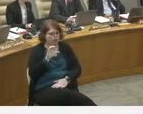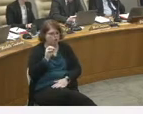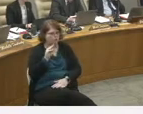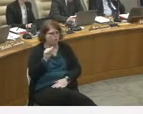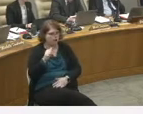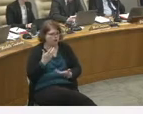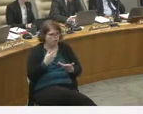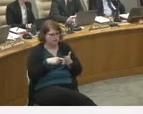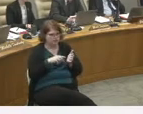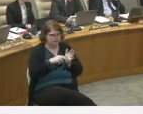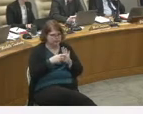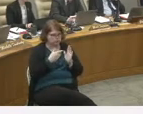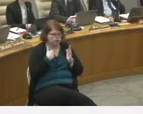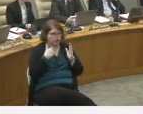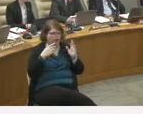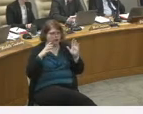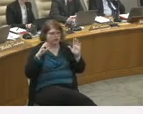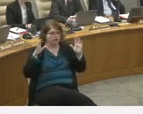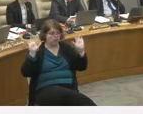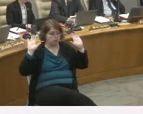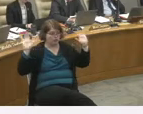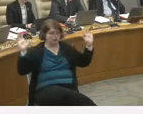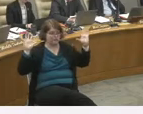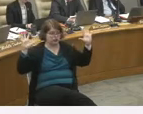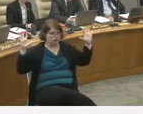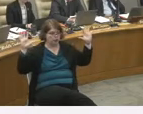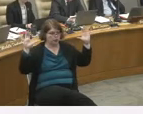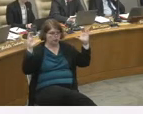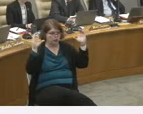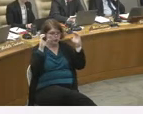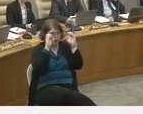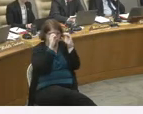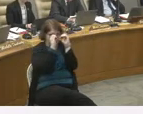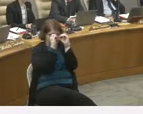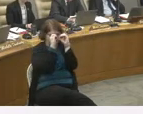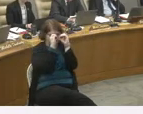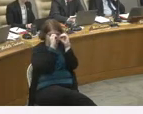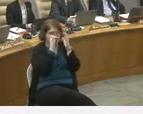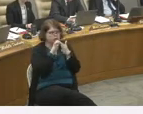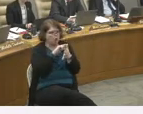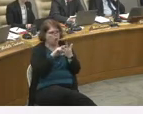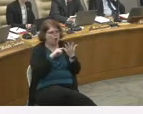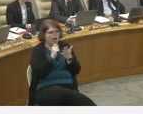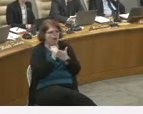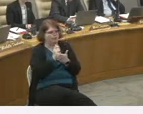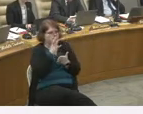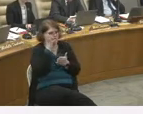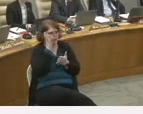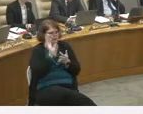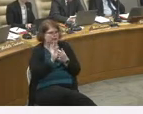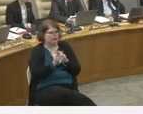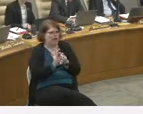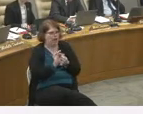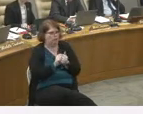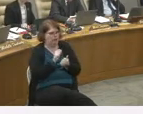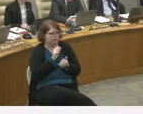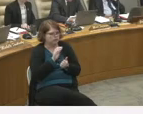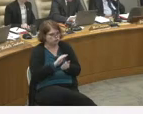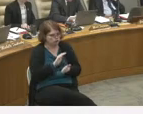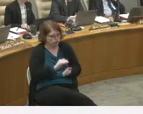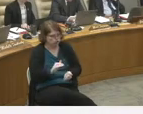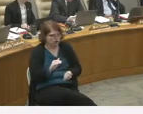to have peripheral vision loss so these are educational activities and it helps parents connect with their own children and understand the